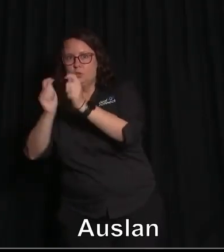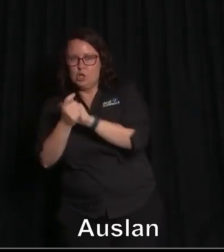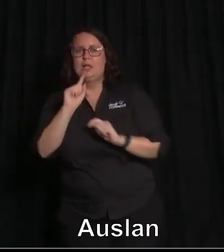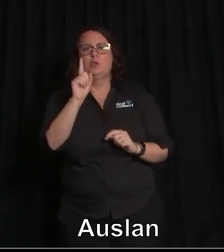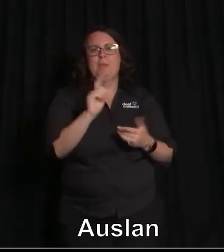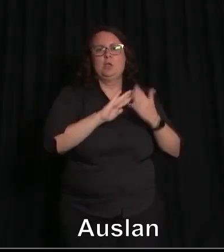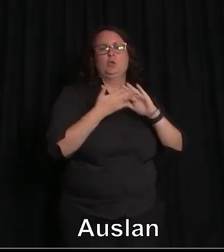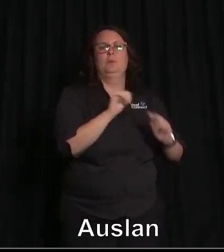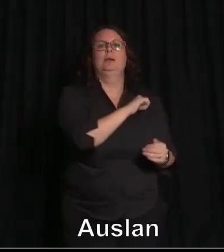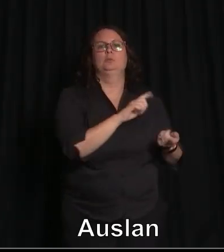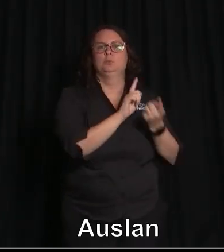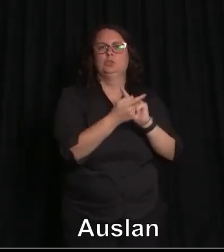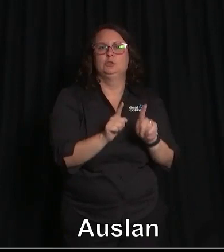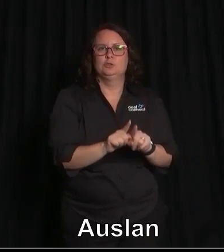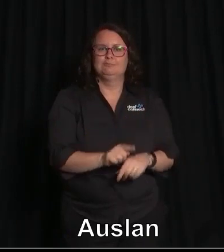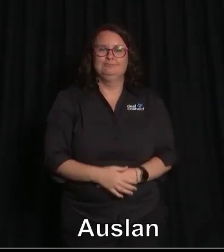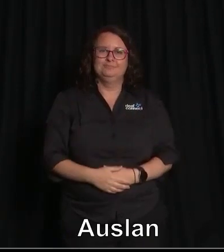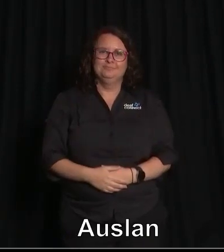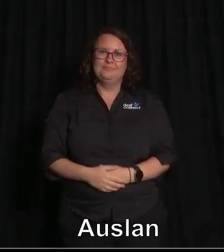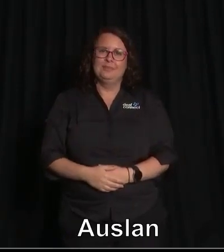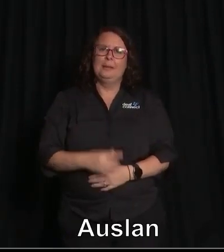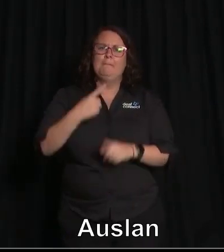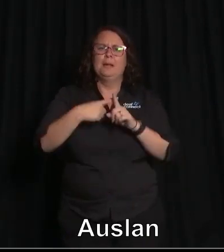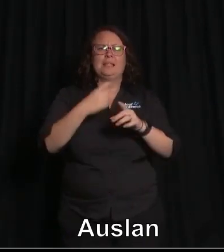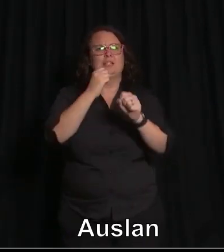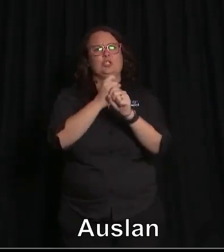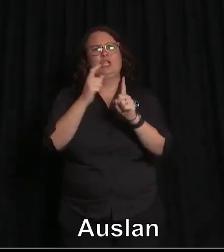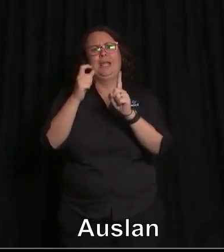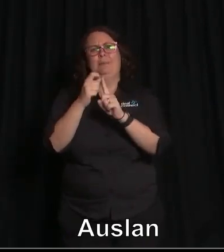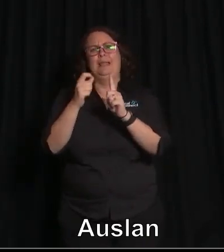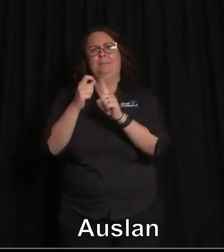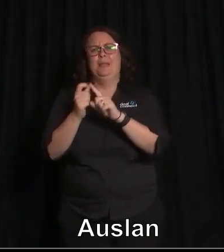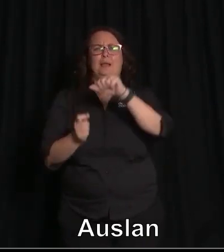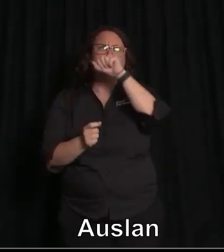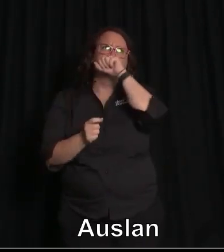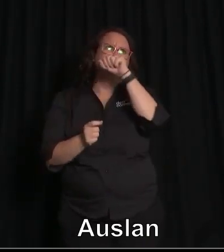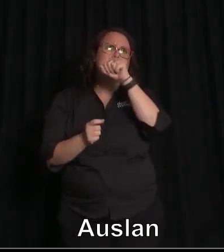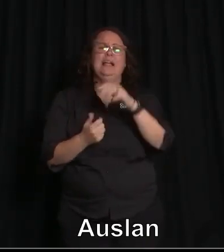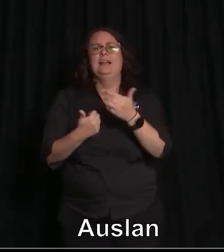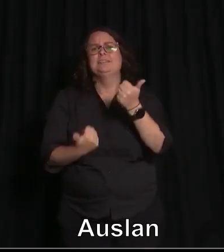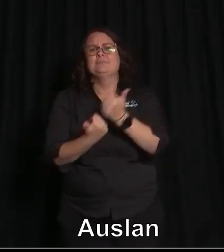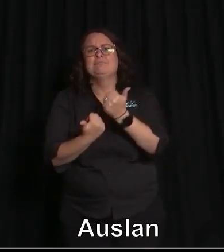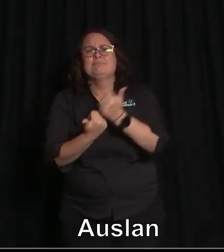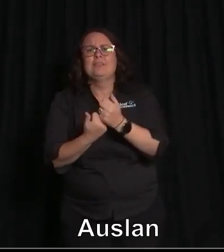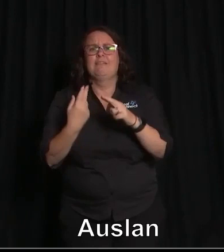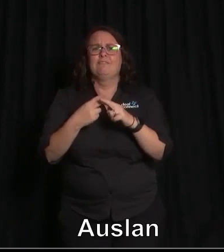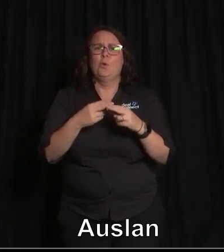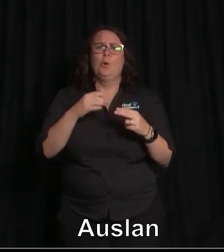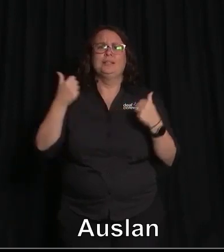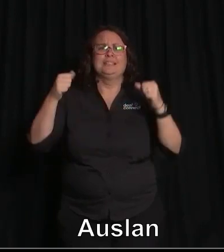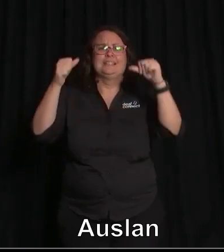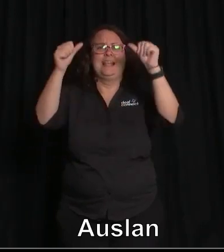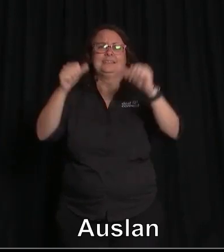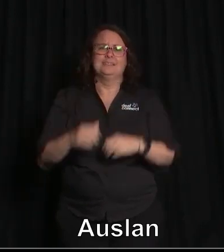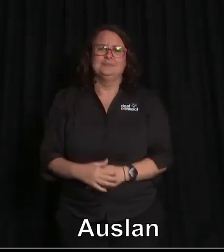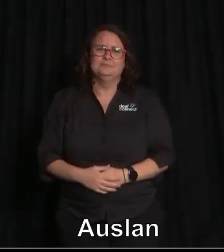And who could have forgotten? My dear friends at GPP, resourcing LGBTIQI movements for success. We learned from Matthew